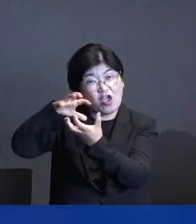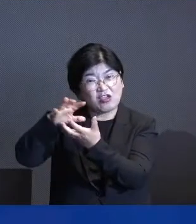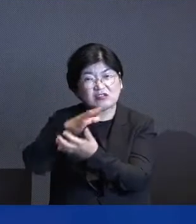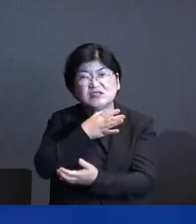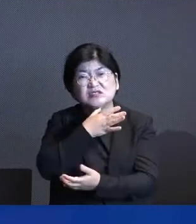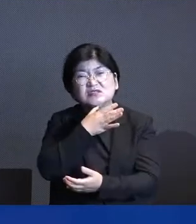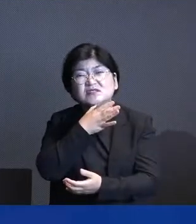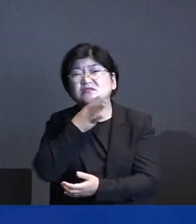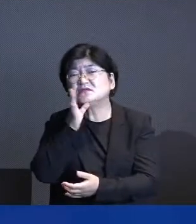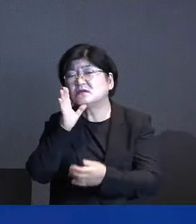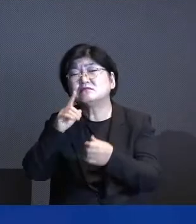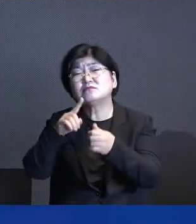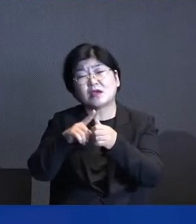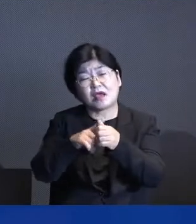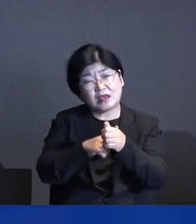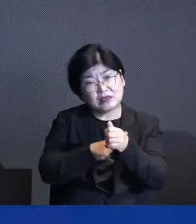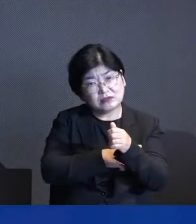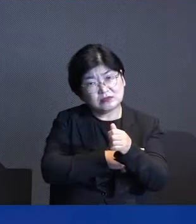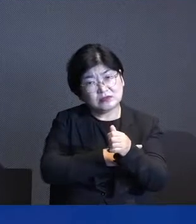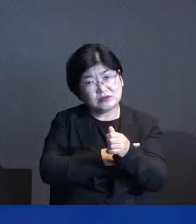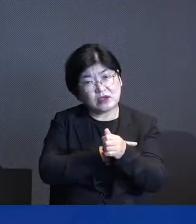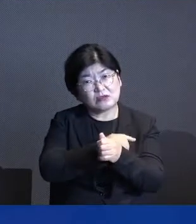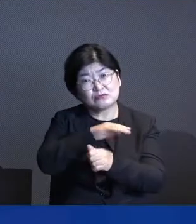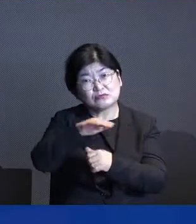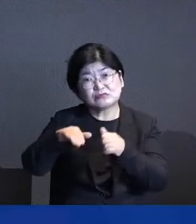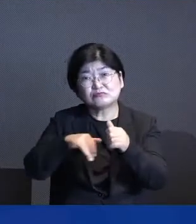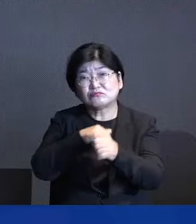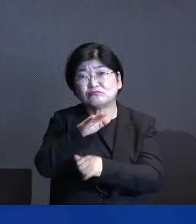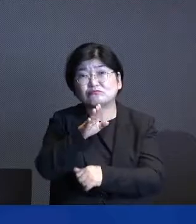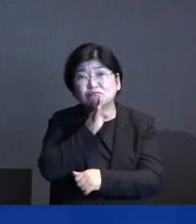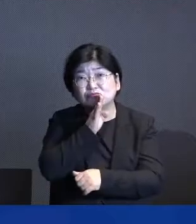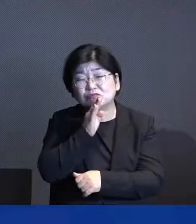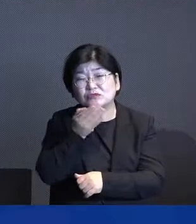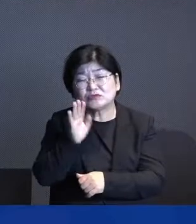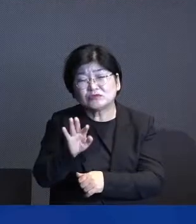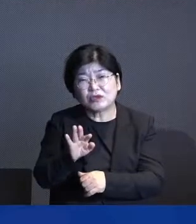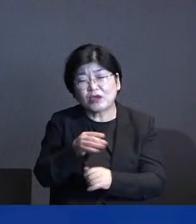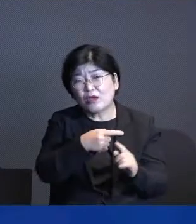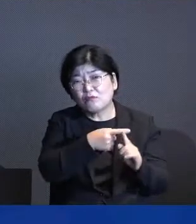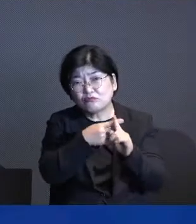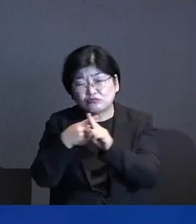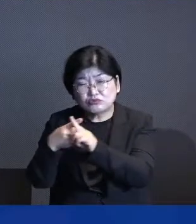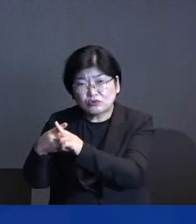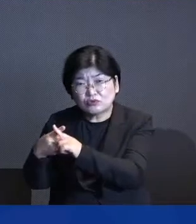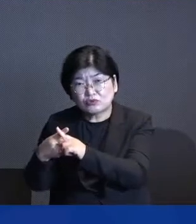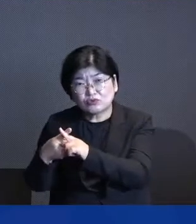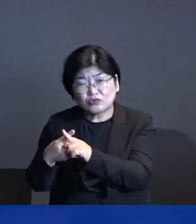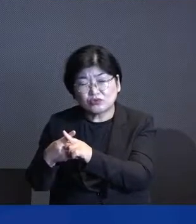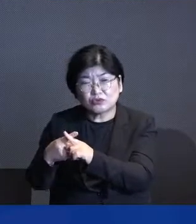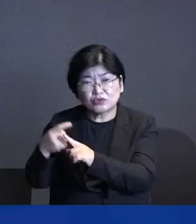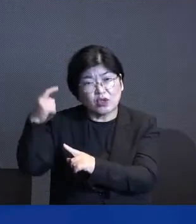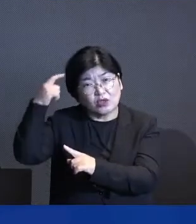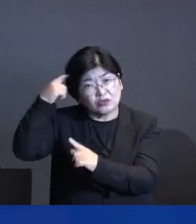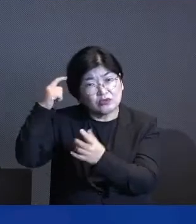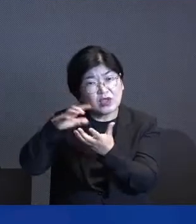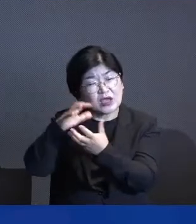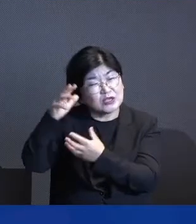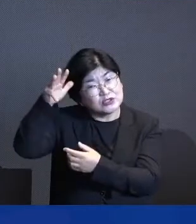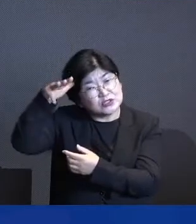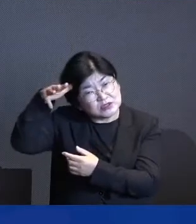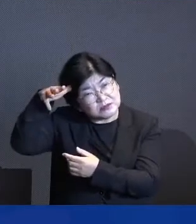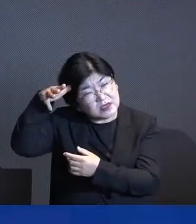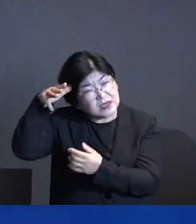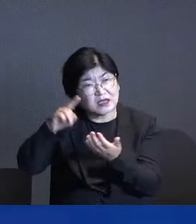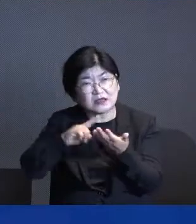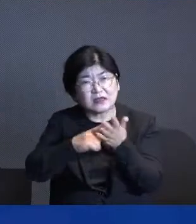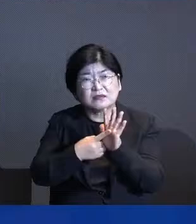go to the a dementia side or cognitive decline side. If we stay, although there are